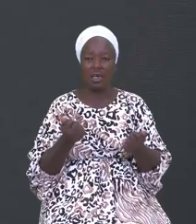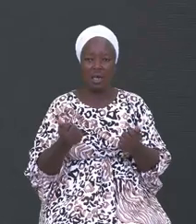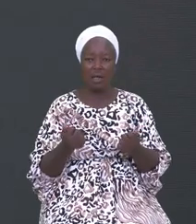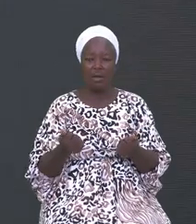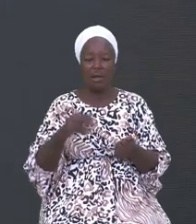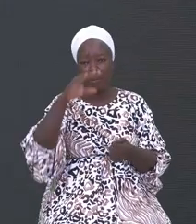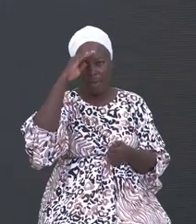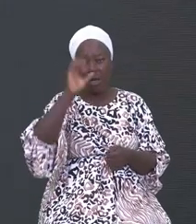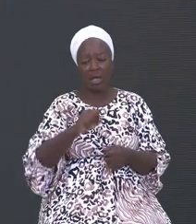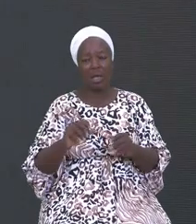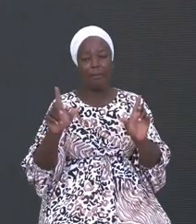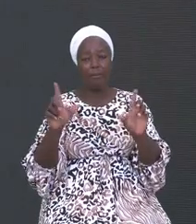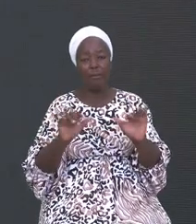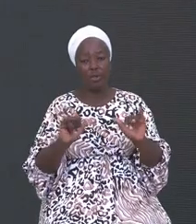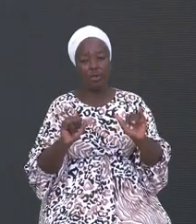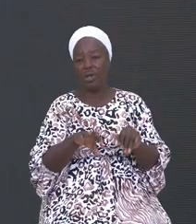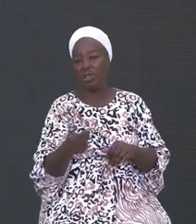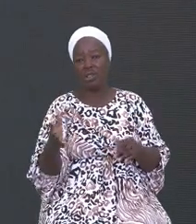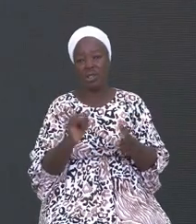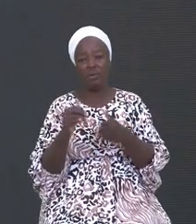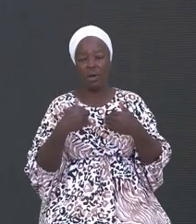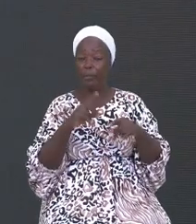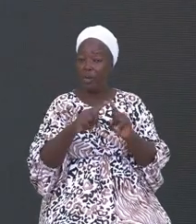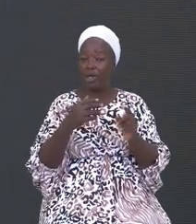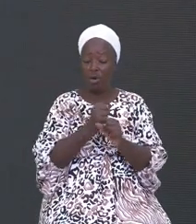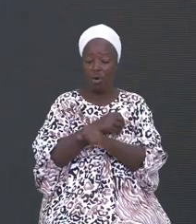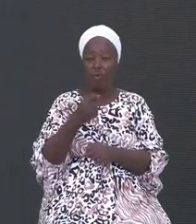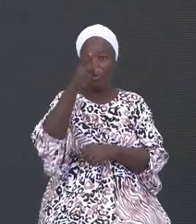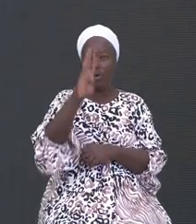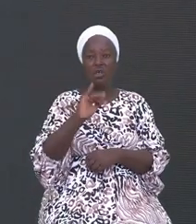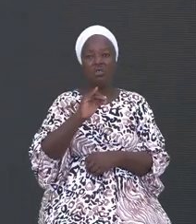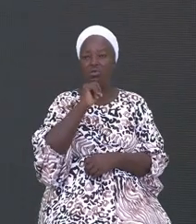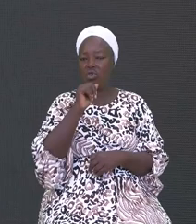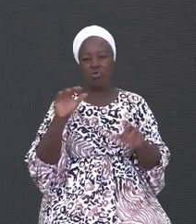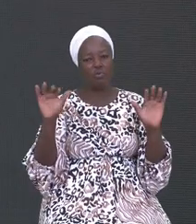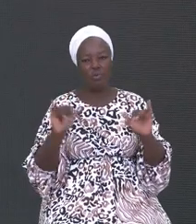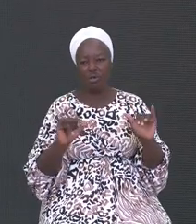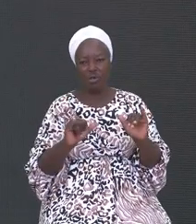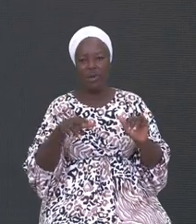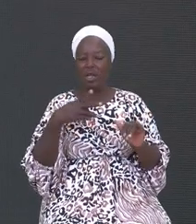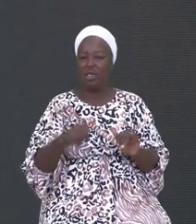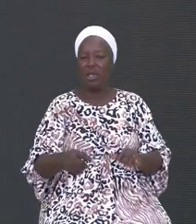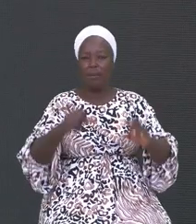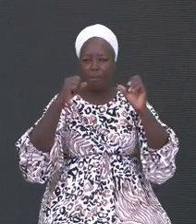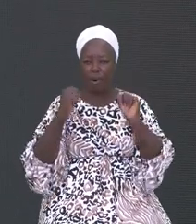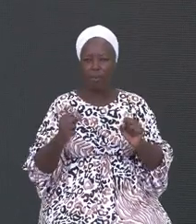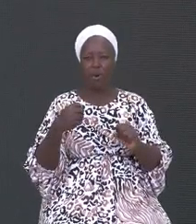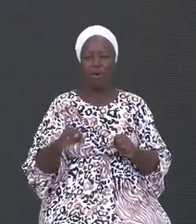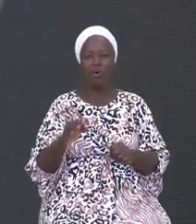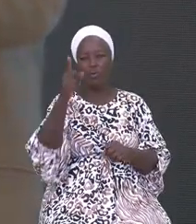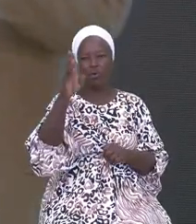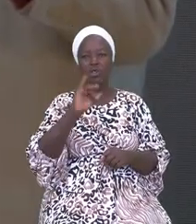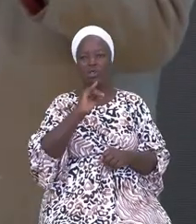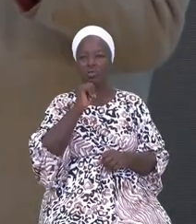but the love of God is immeasurable. The power of God is